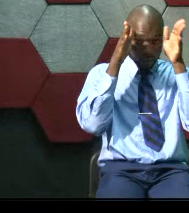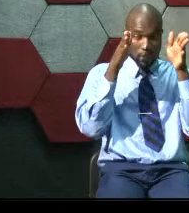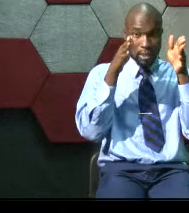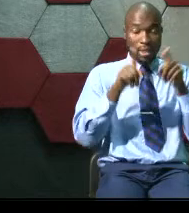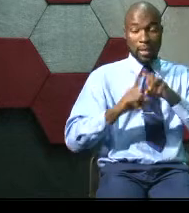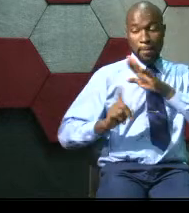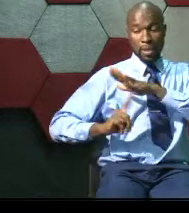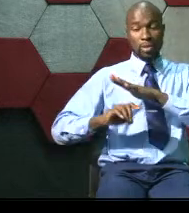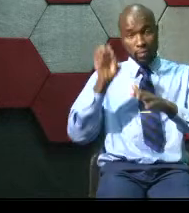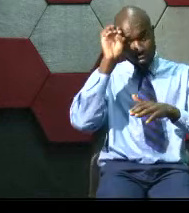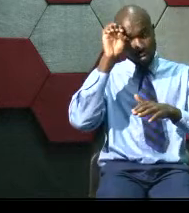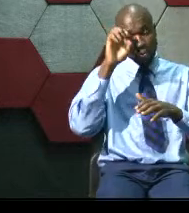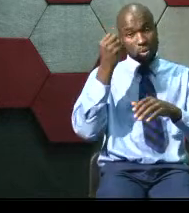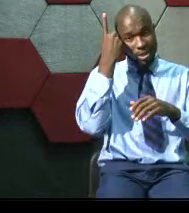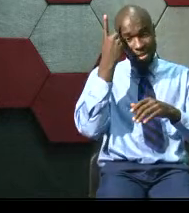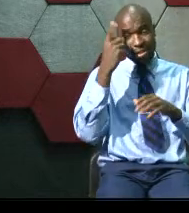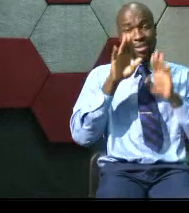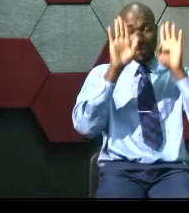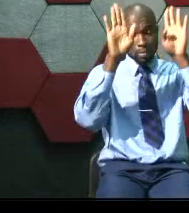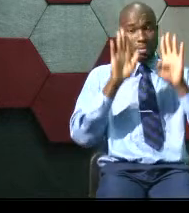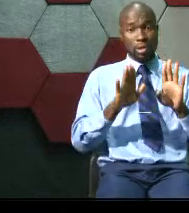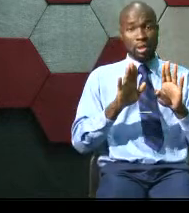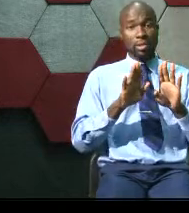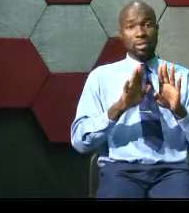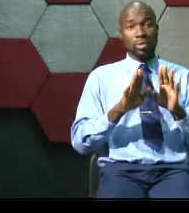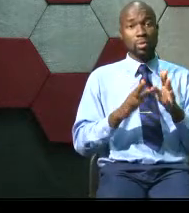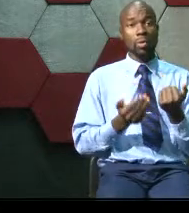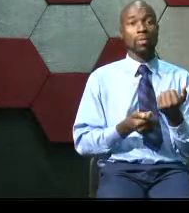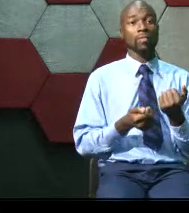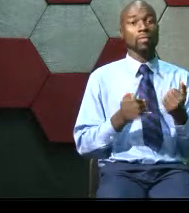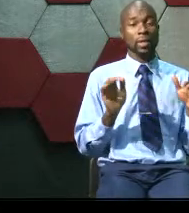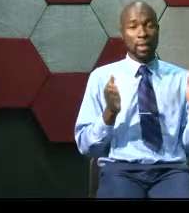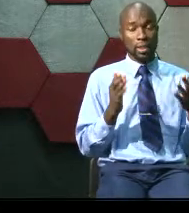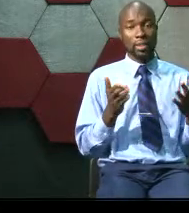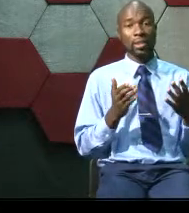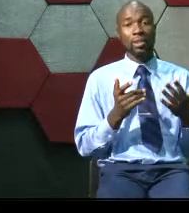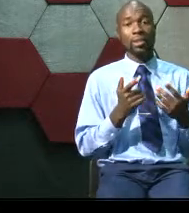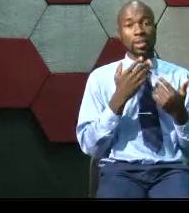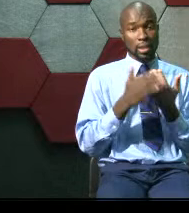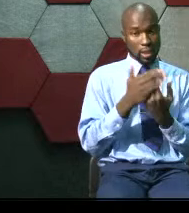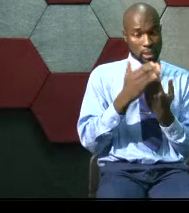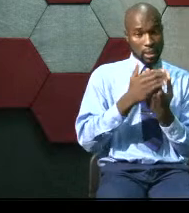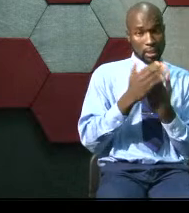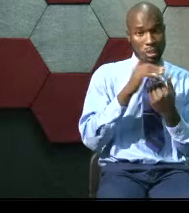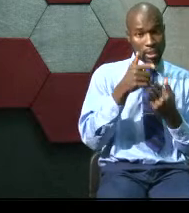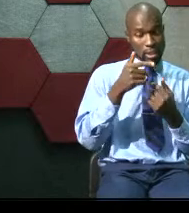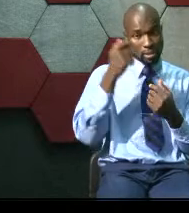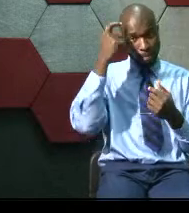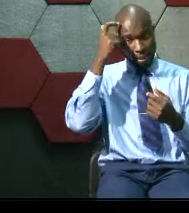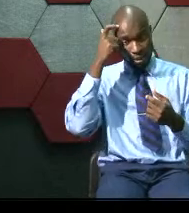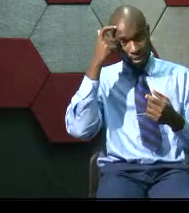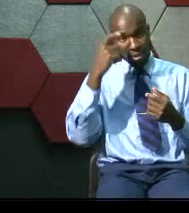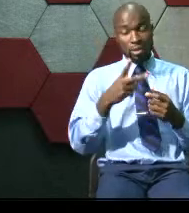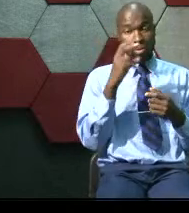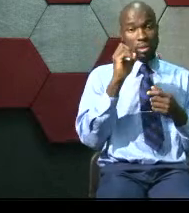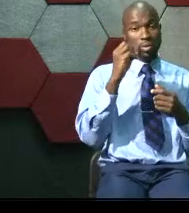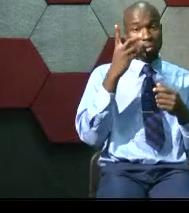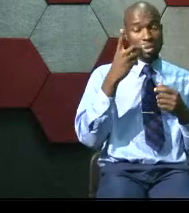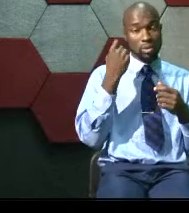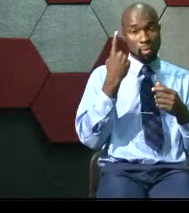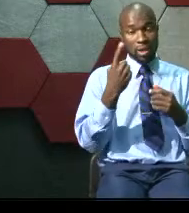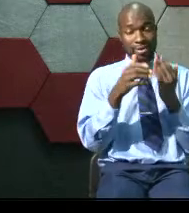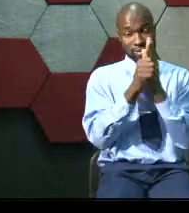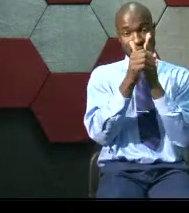we understand the importance of nurturing those critical mindsets and 21st century skills in concert with